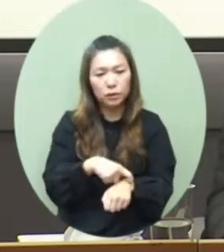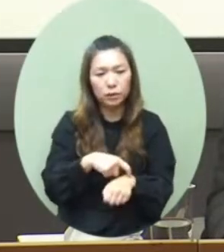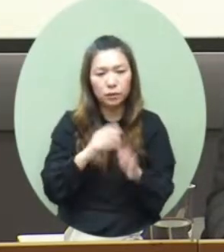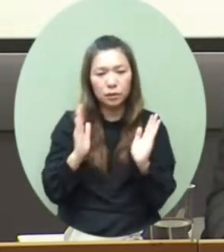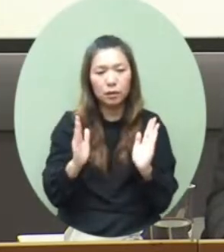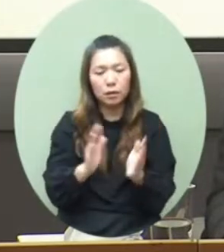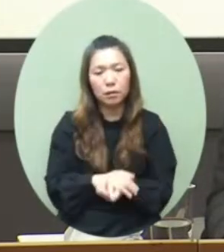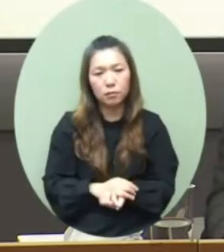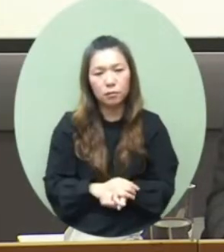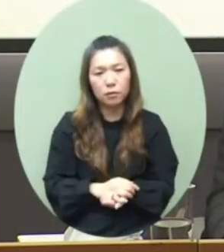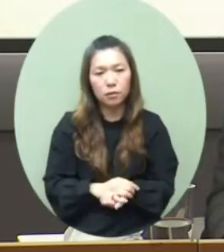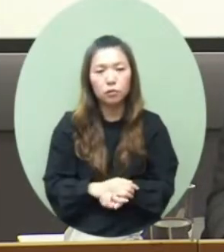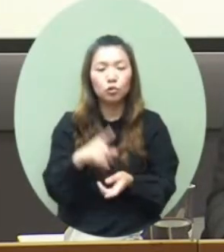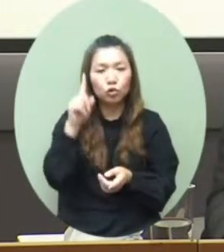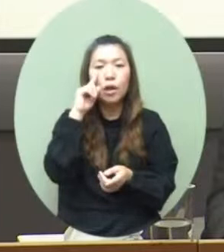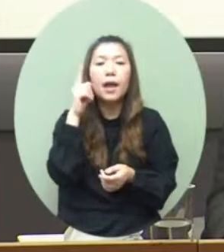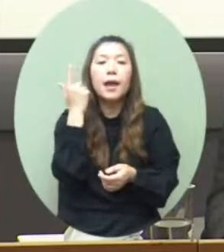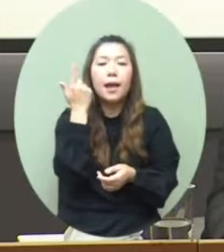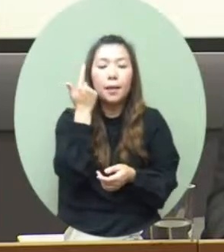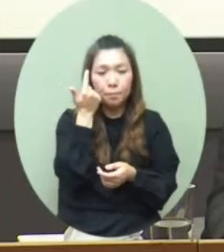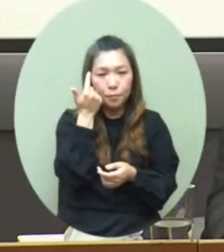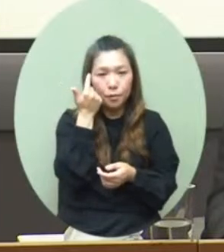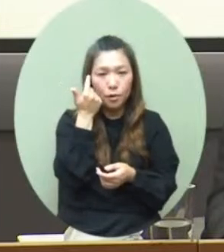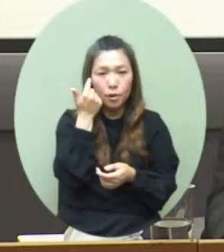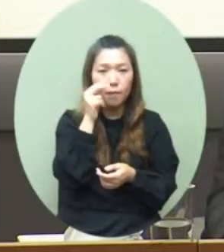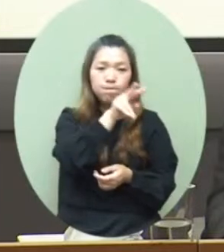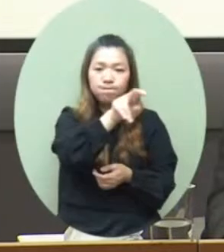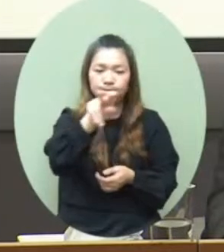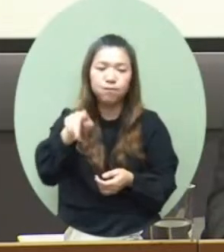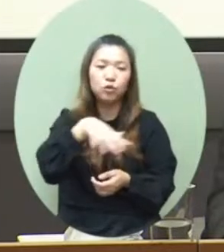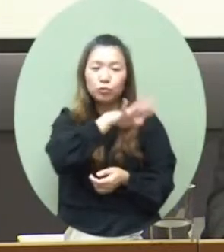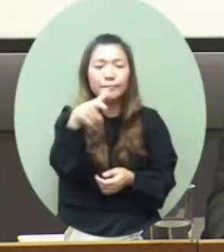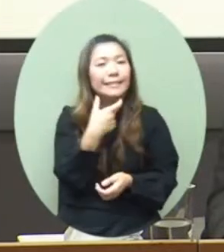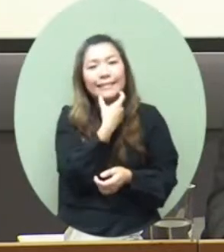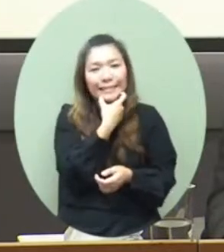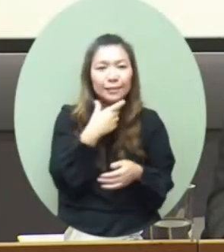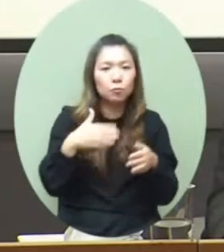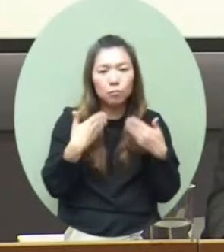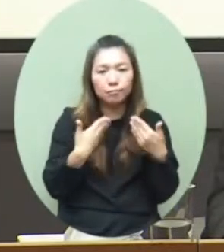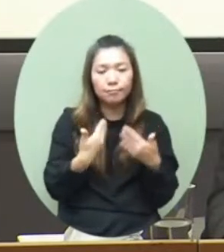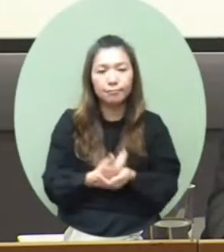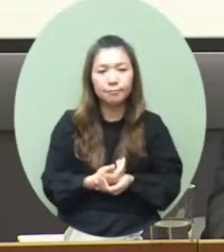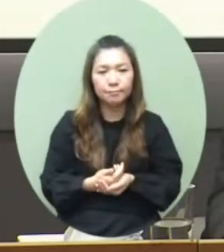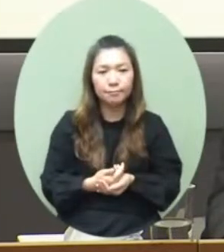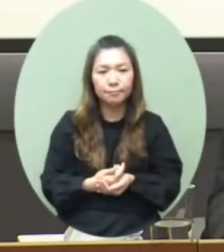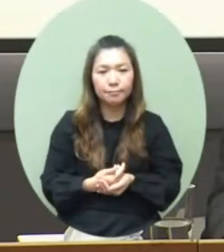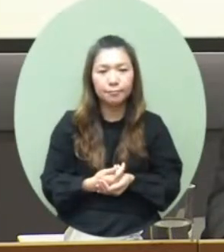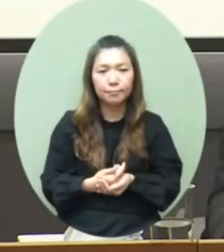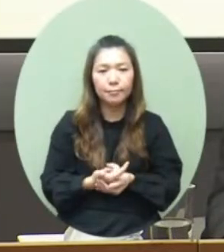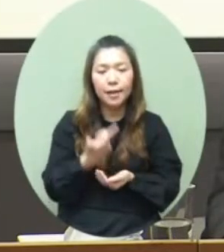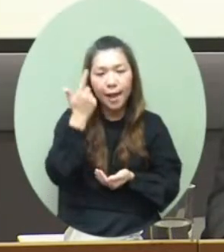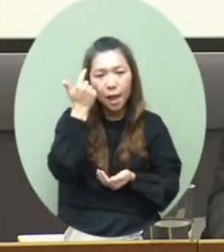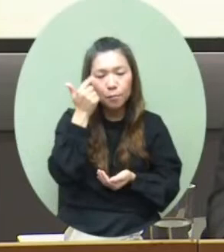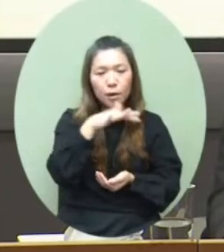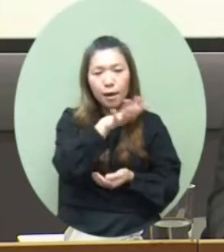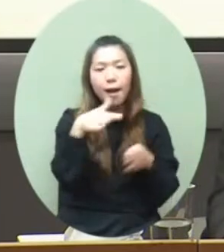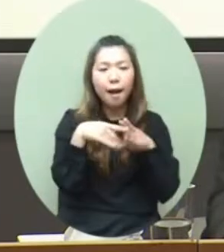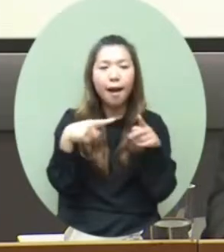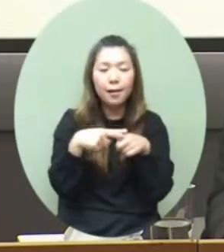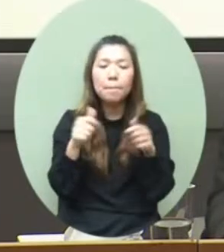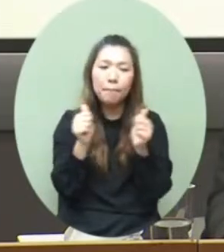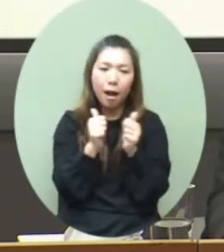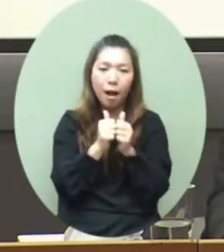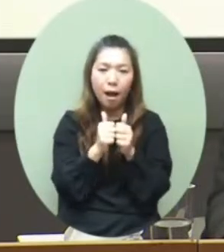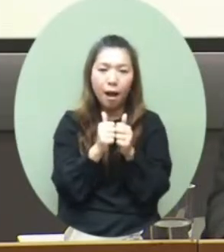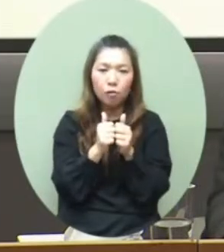faces. And well, you know, when people can come out with their friends or families to join different activities,